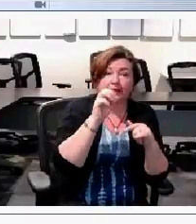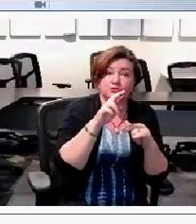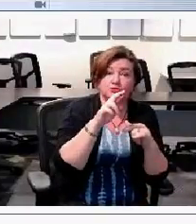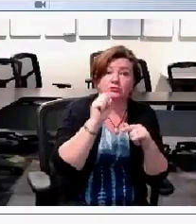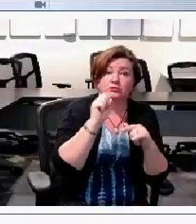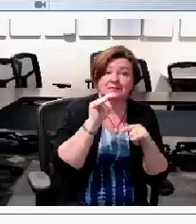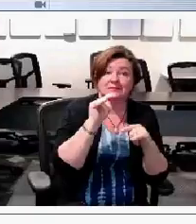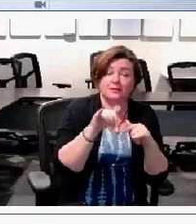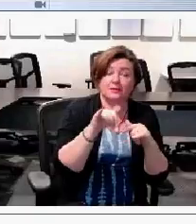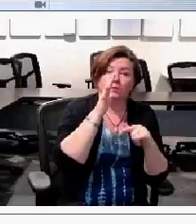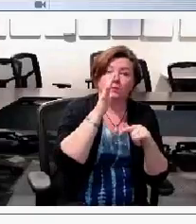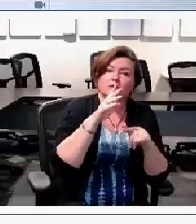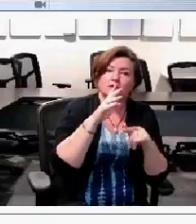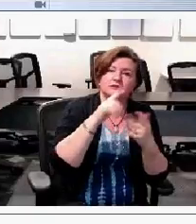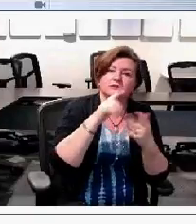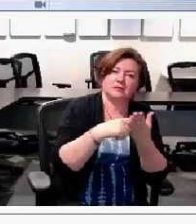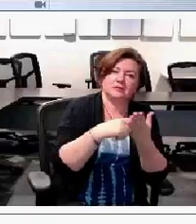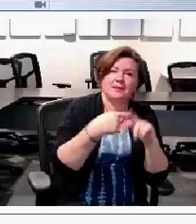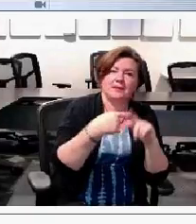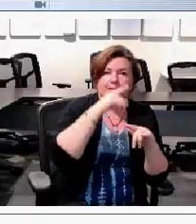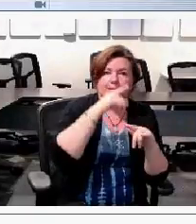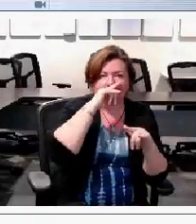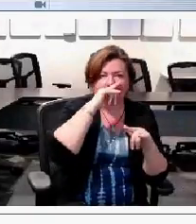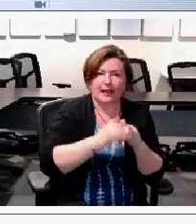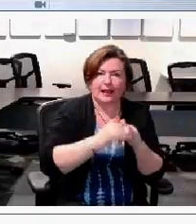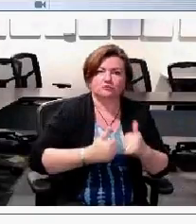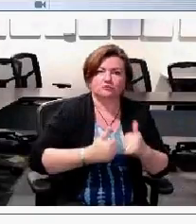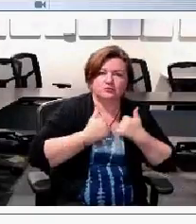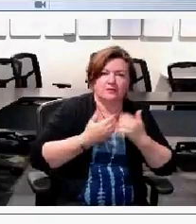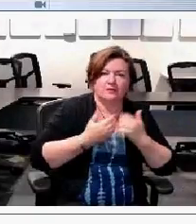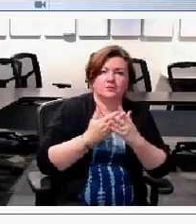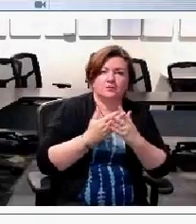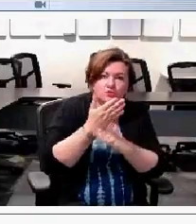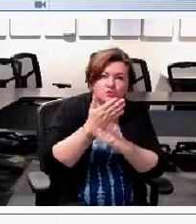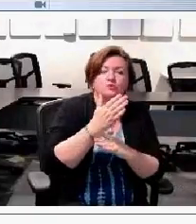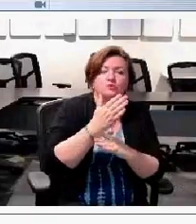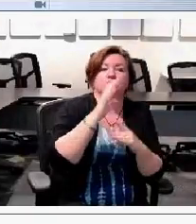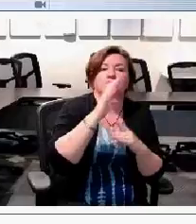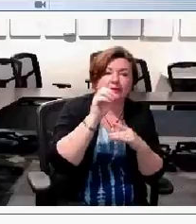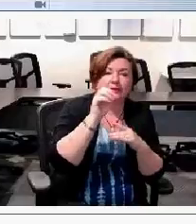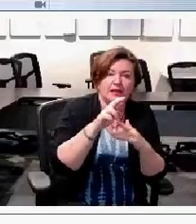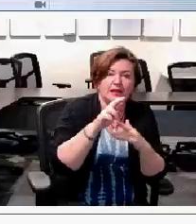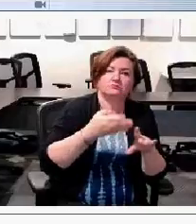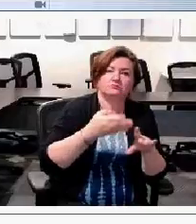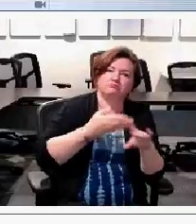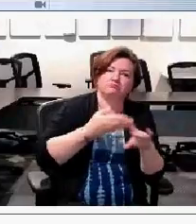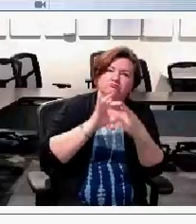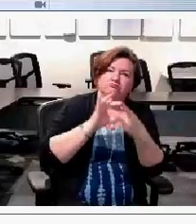Scholarly, will be speaking about kids who have survived cancer and their education, their specific educational